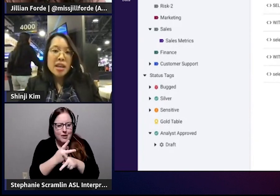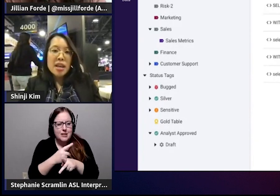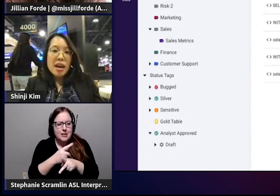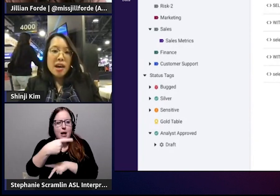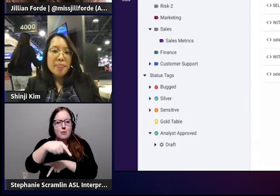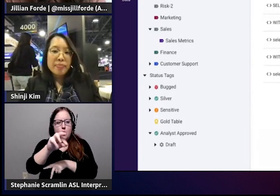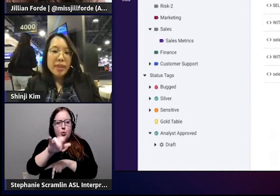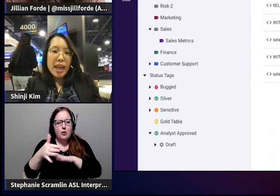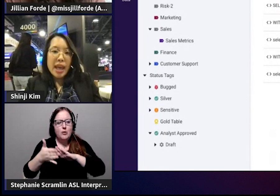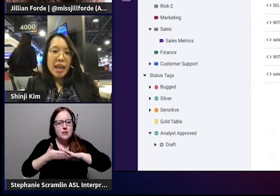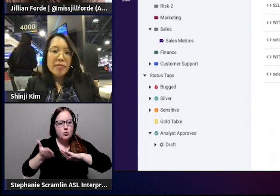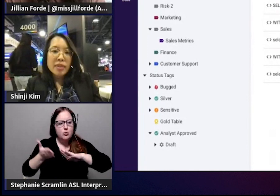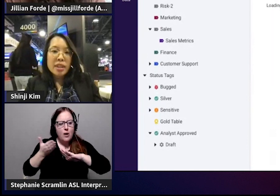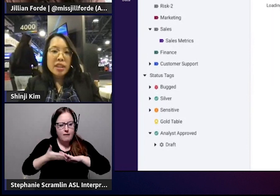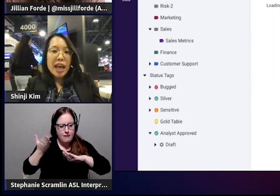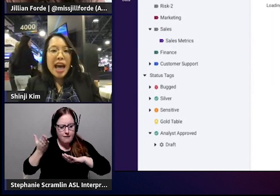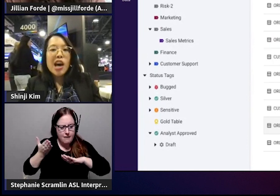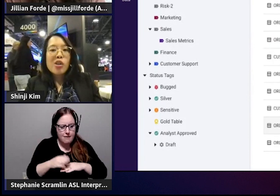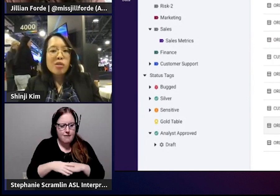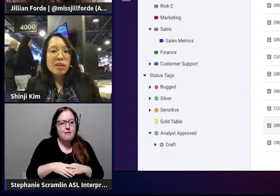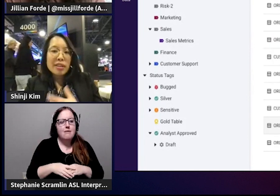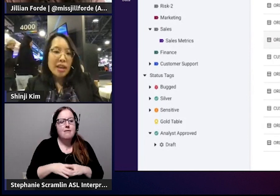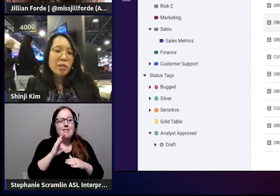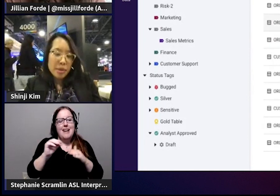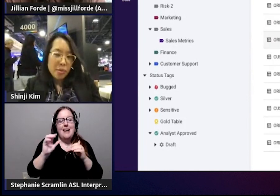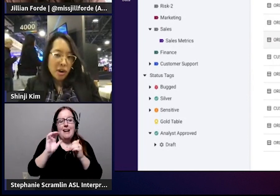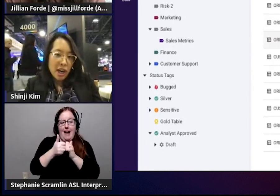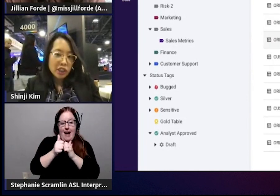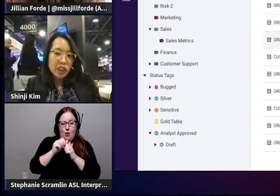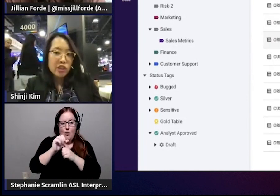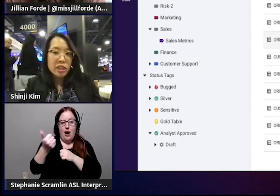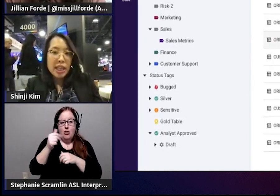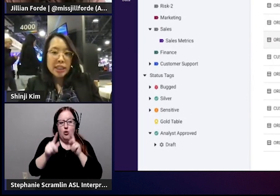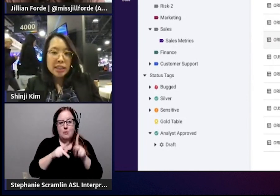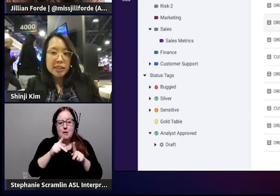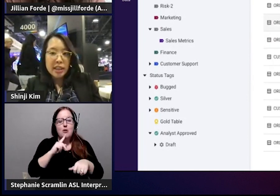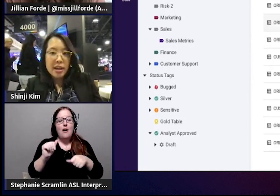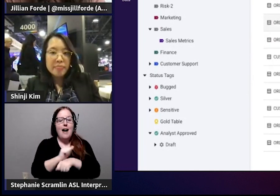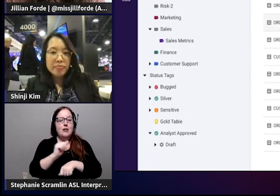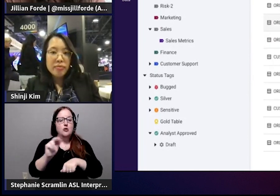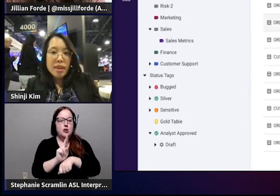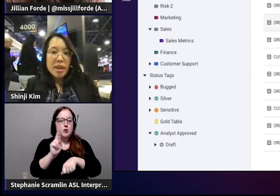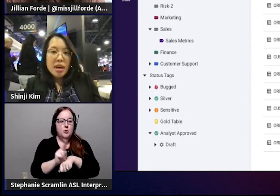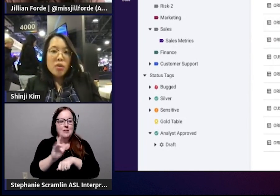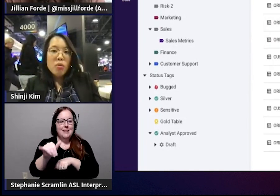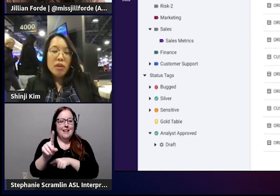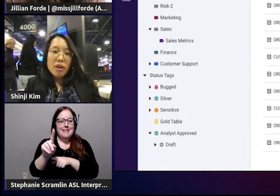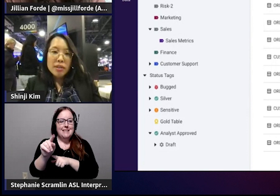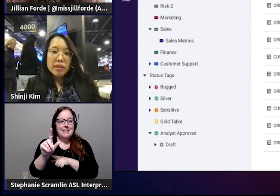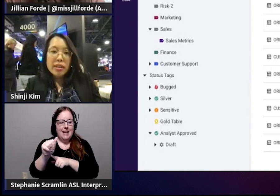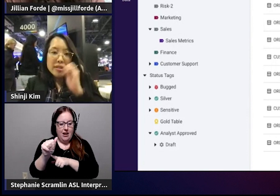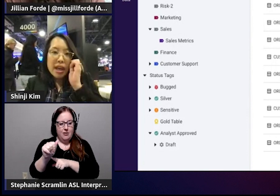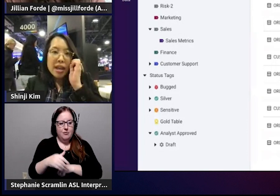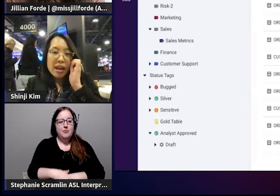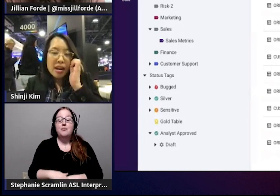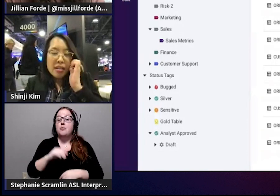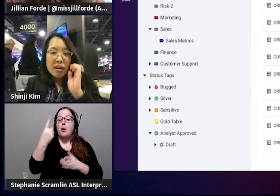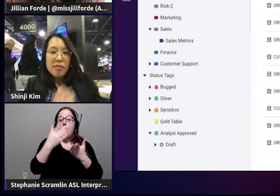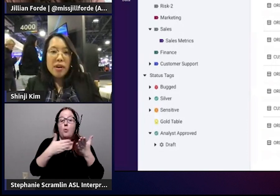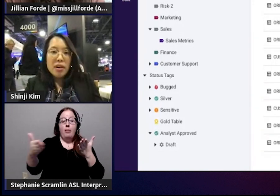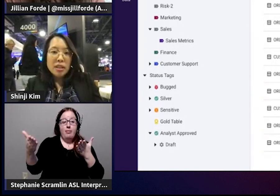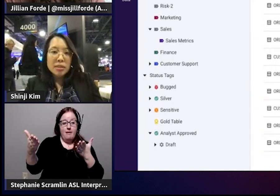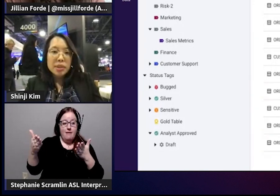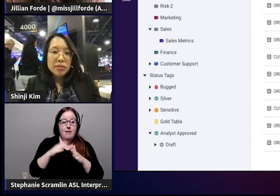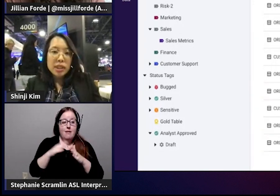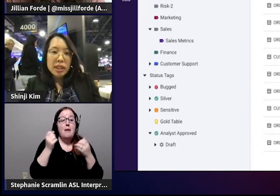running, and how other people are actually utilizing this data. One of the things that a lot